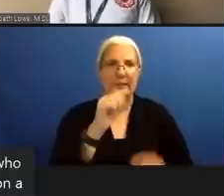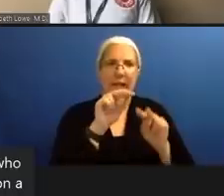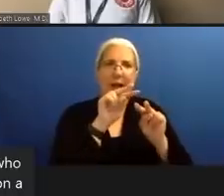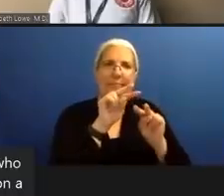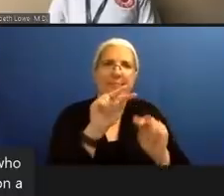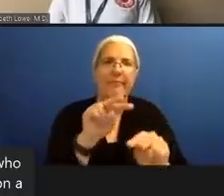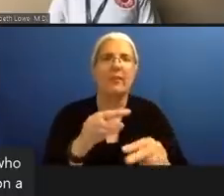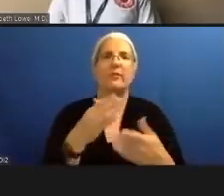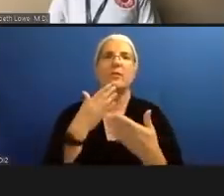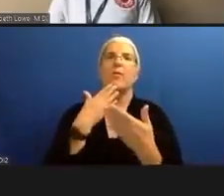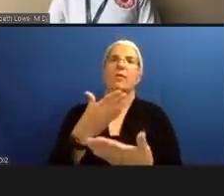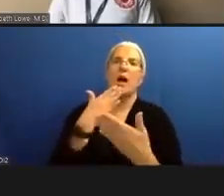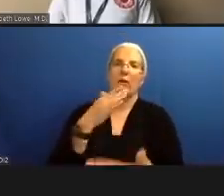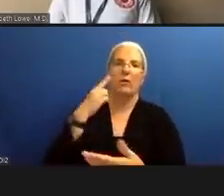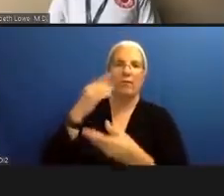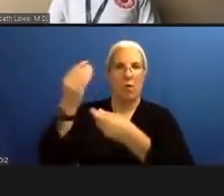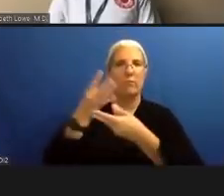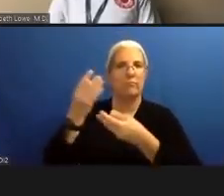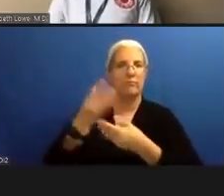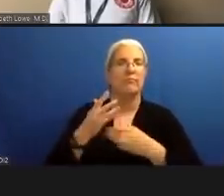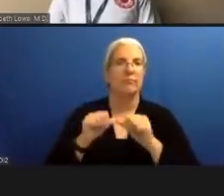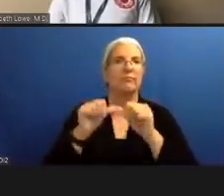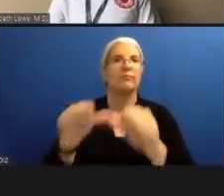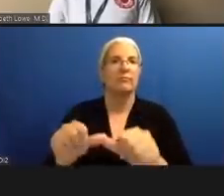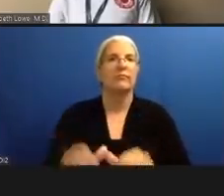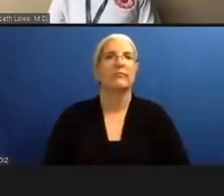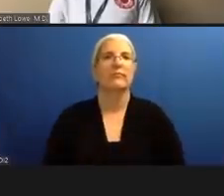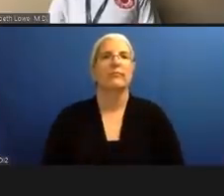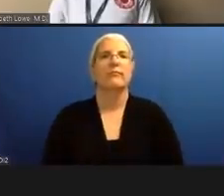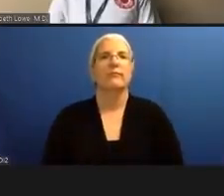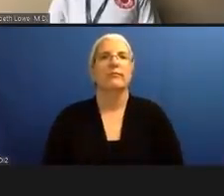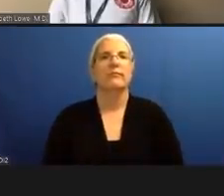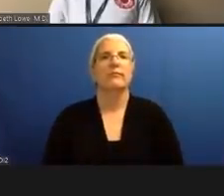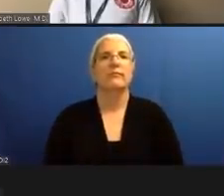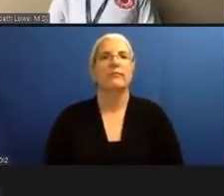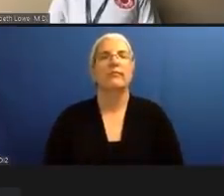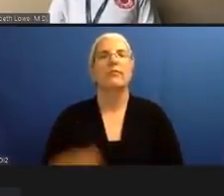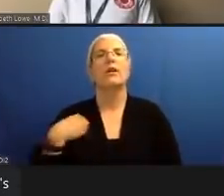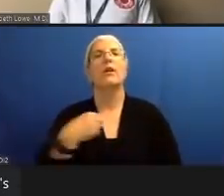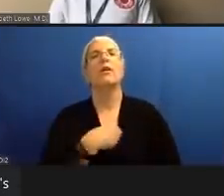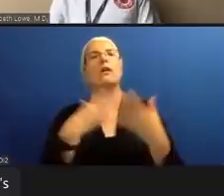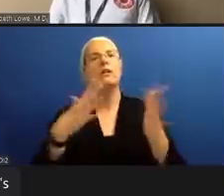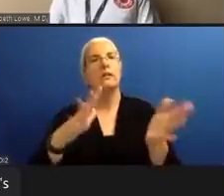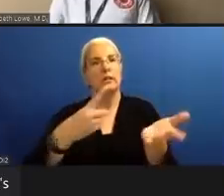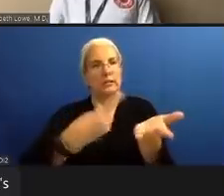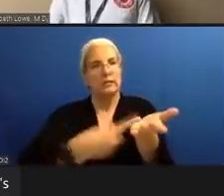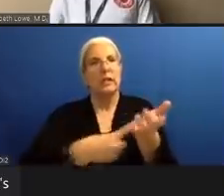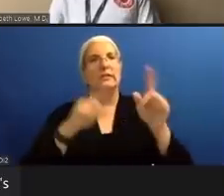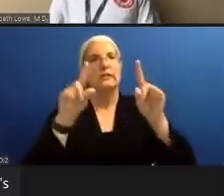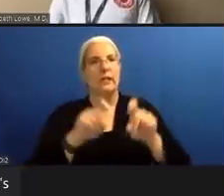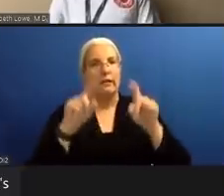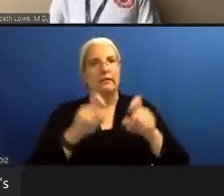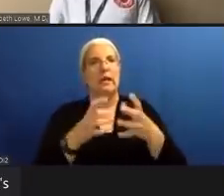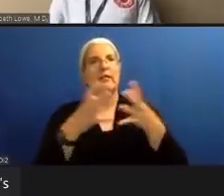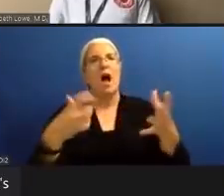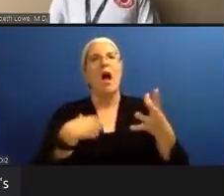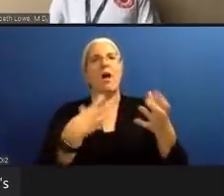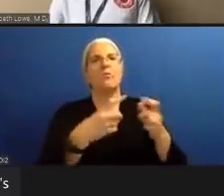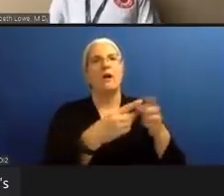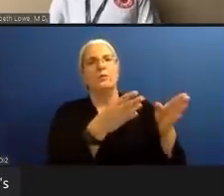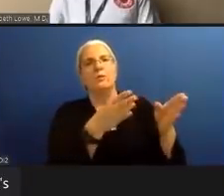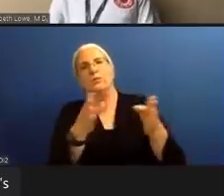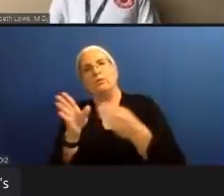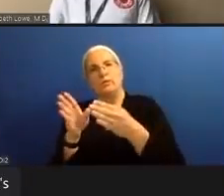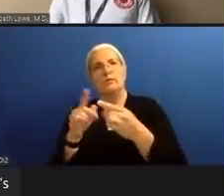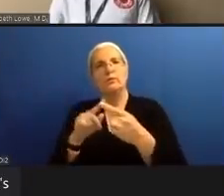Now we've talked quite a bit about testing. So let's move over in that direction and talk a little